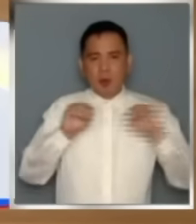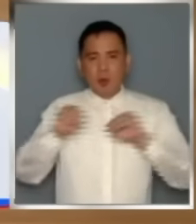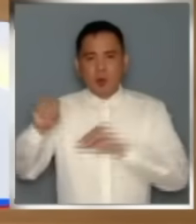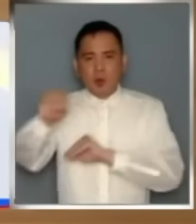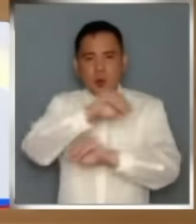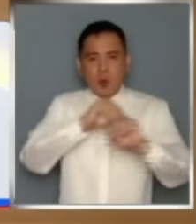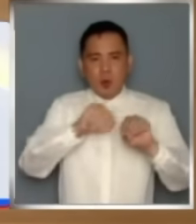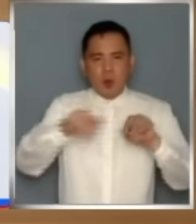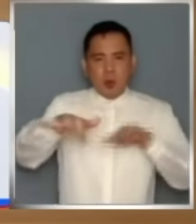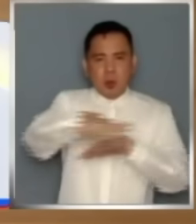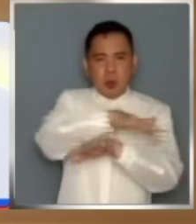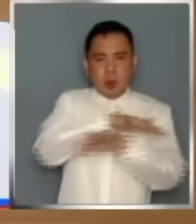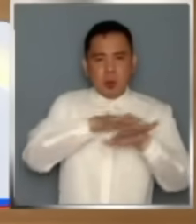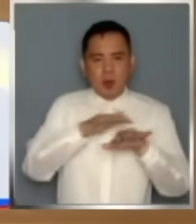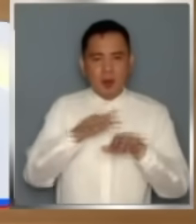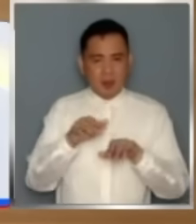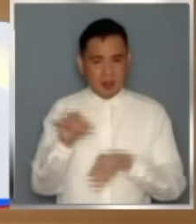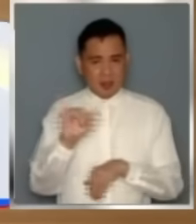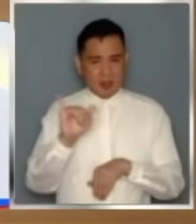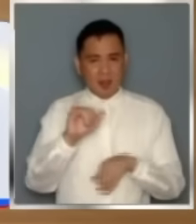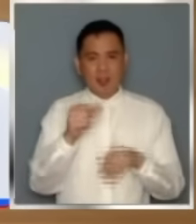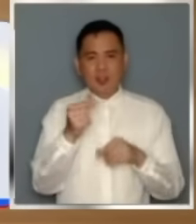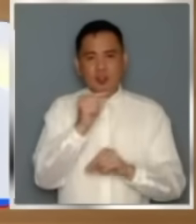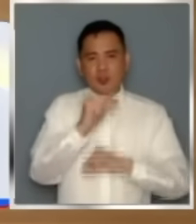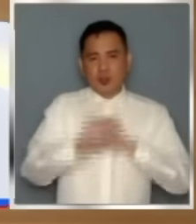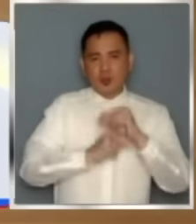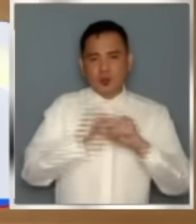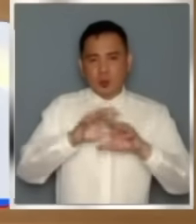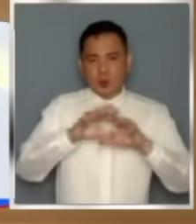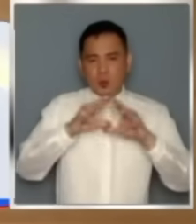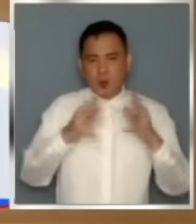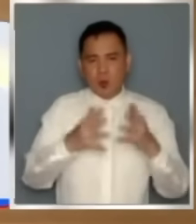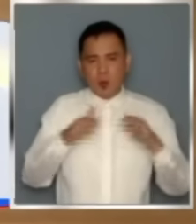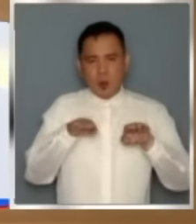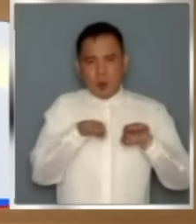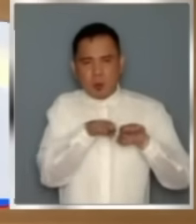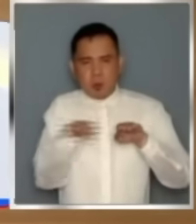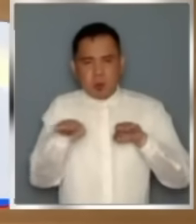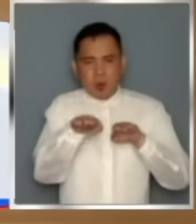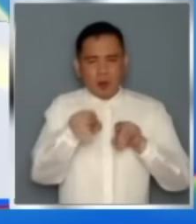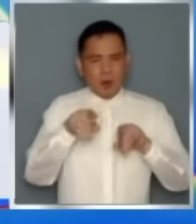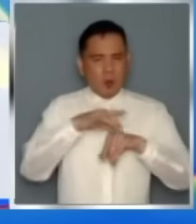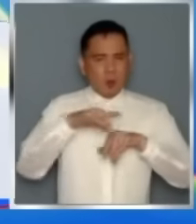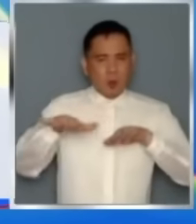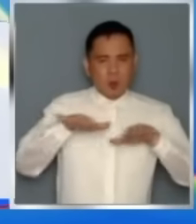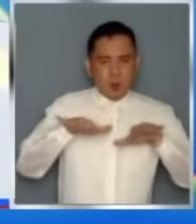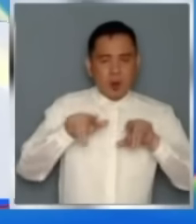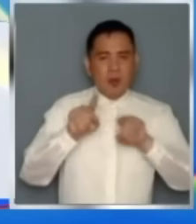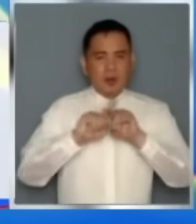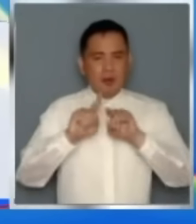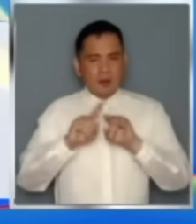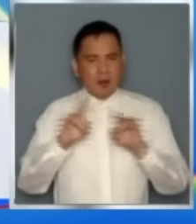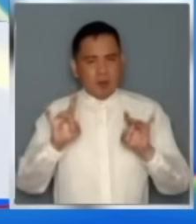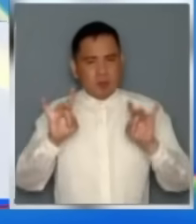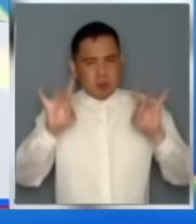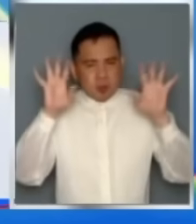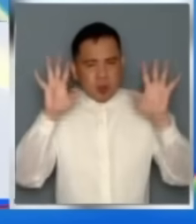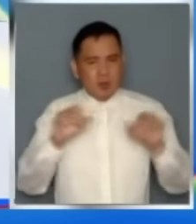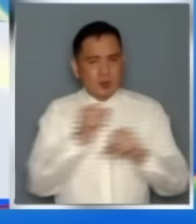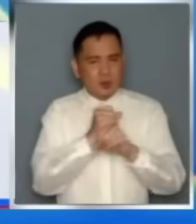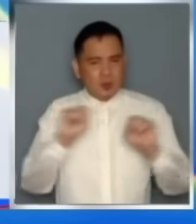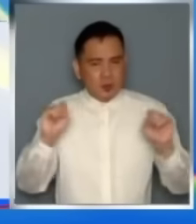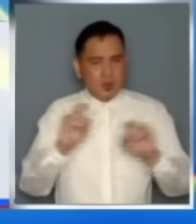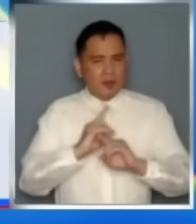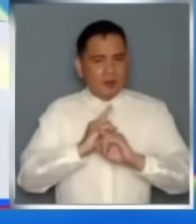management, geohazard mapping, risk assessment, and even including security and defense. Science,